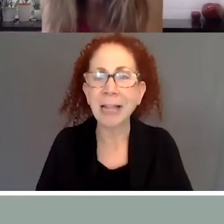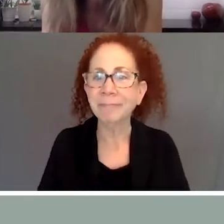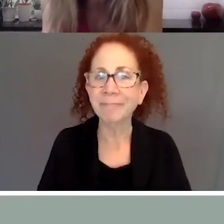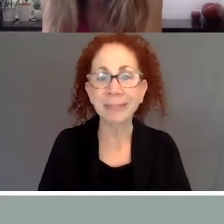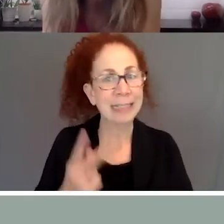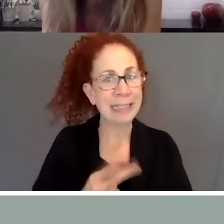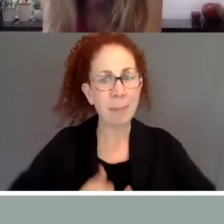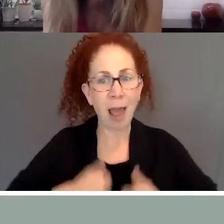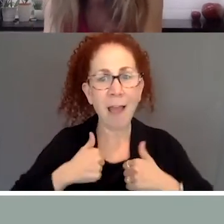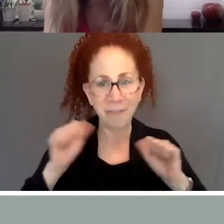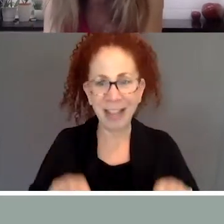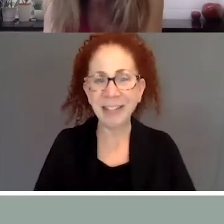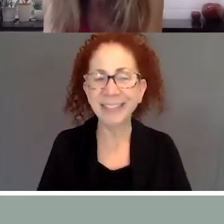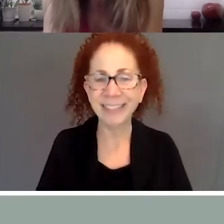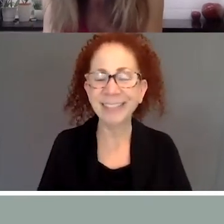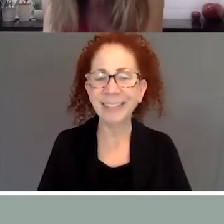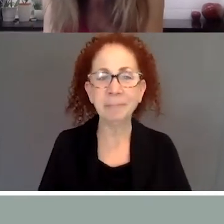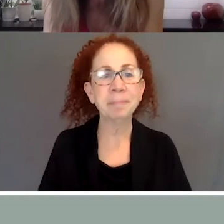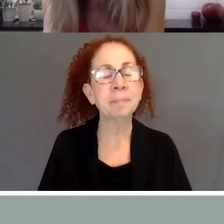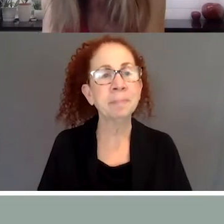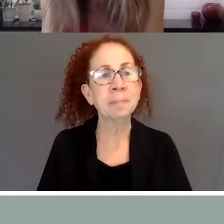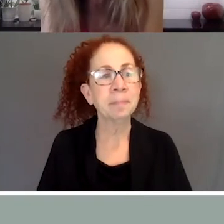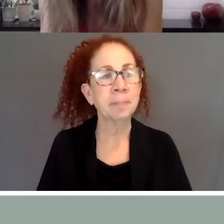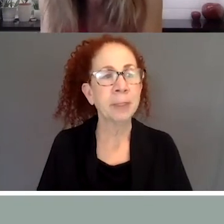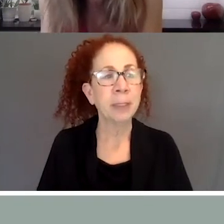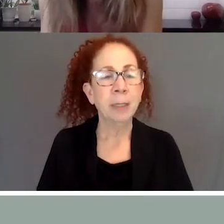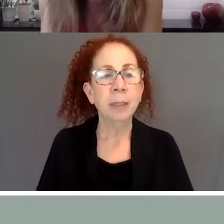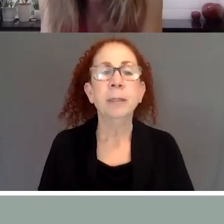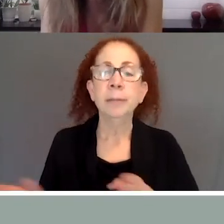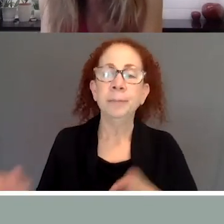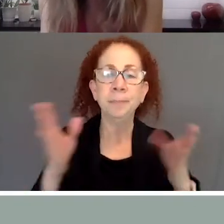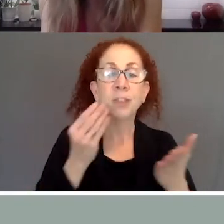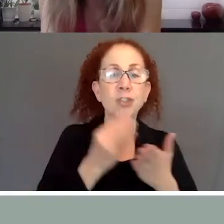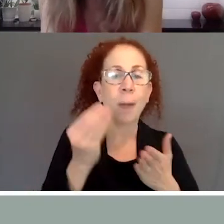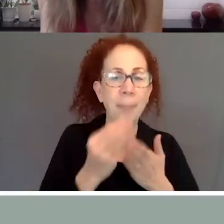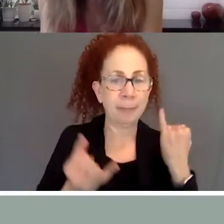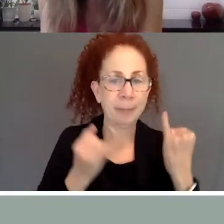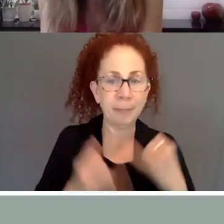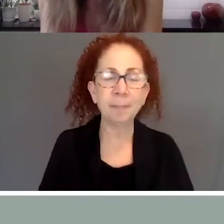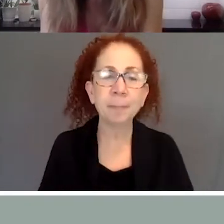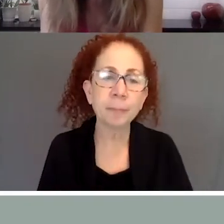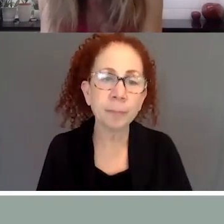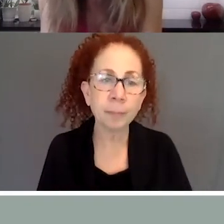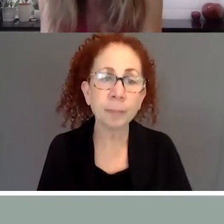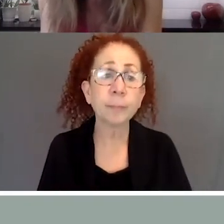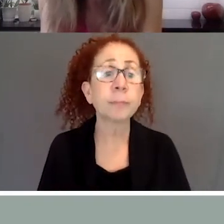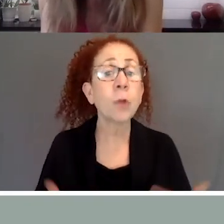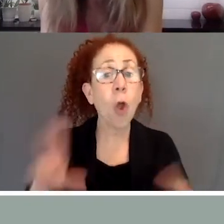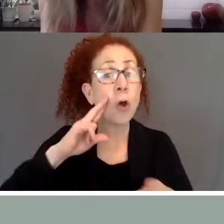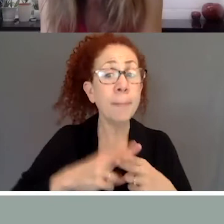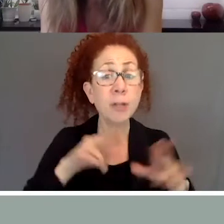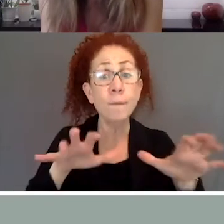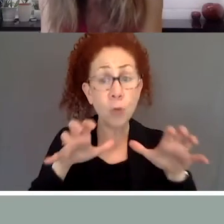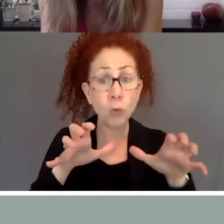them healthy and going. So what about shopping tips? I mentioned about the frozen